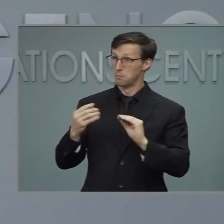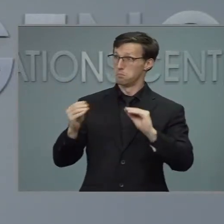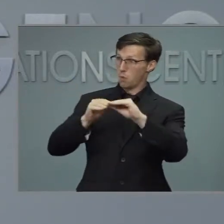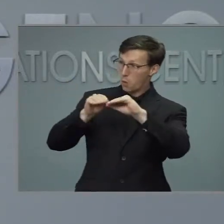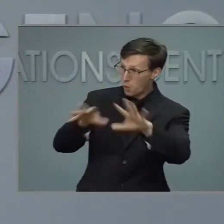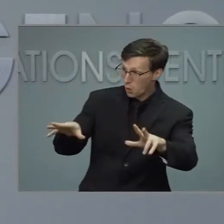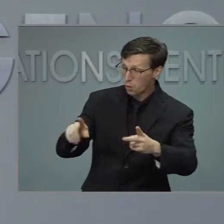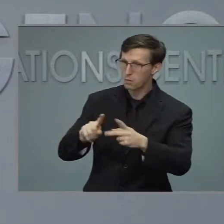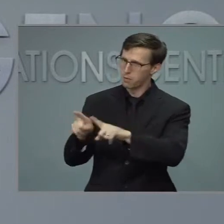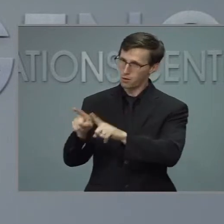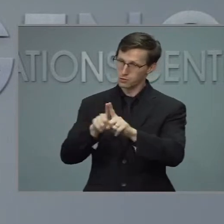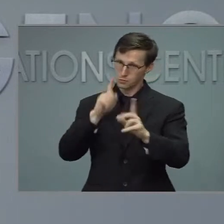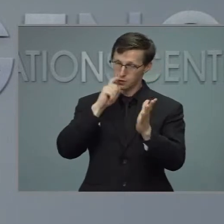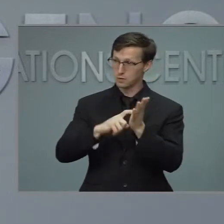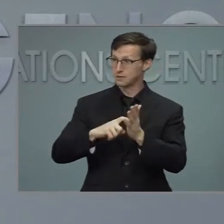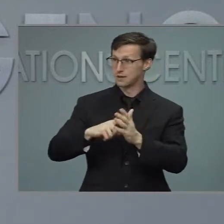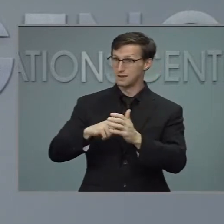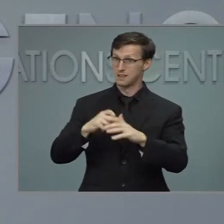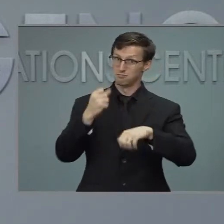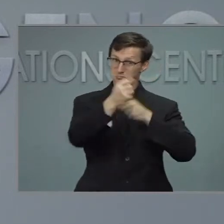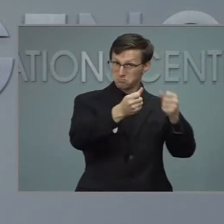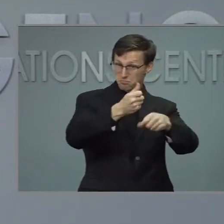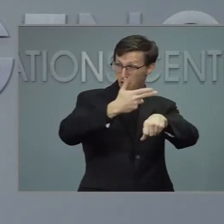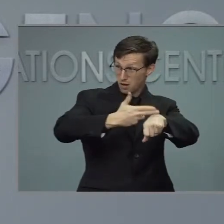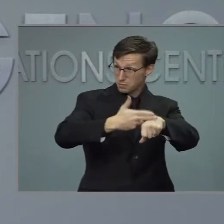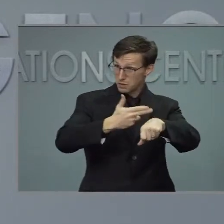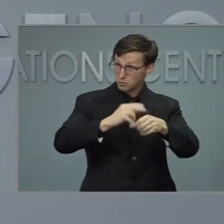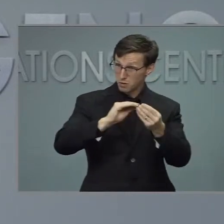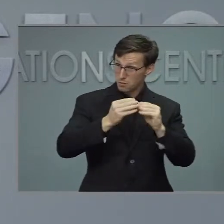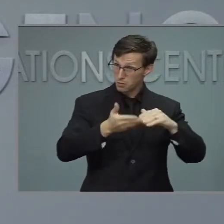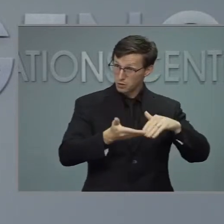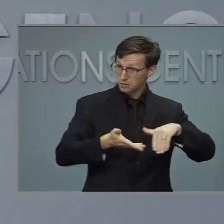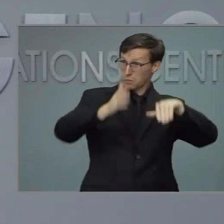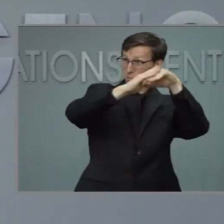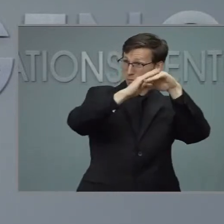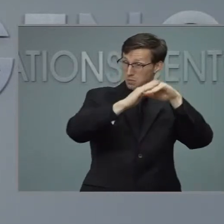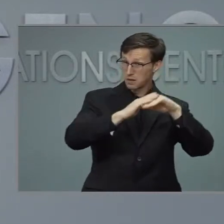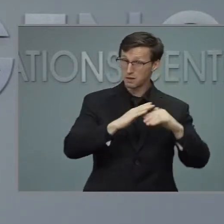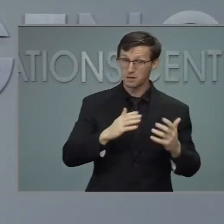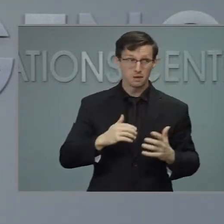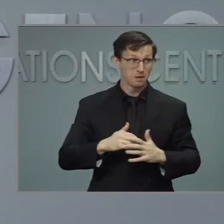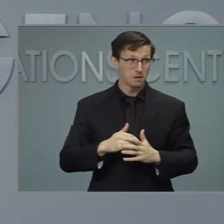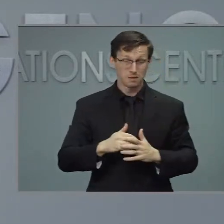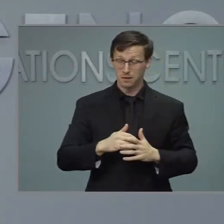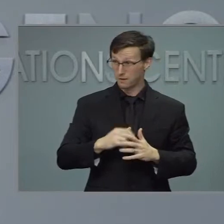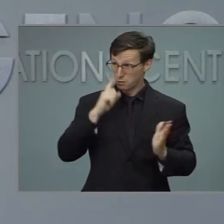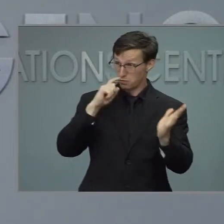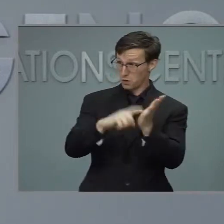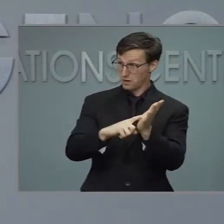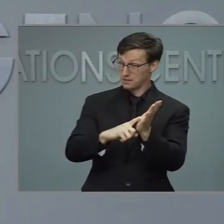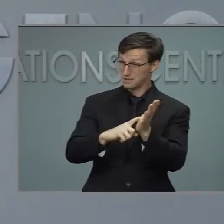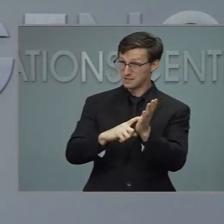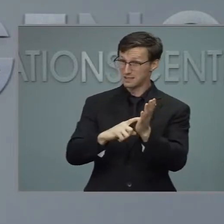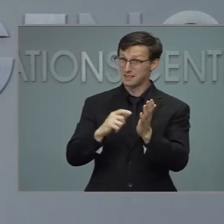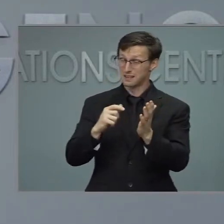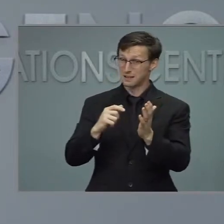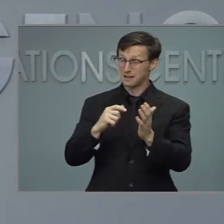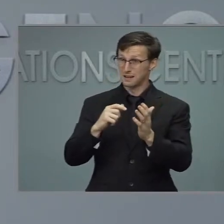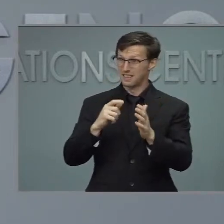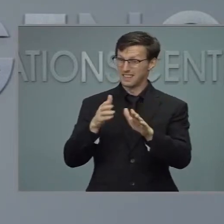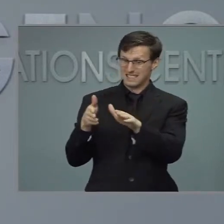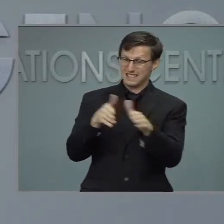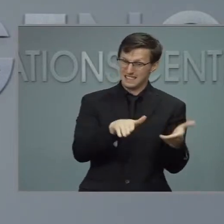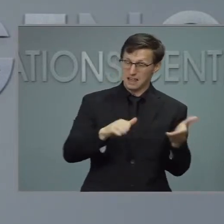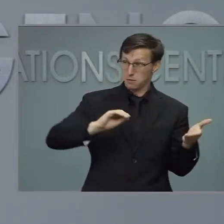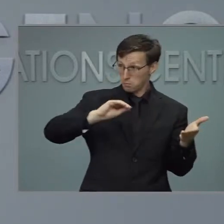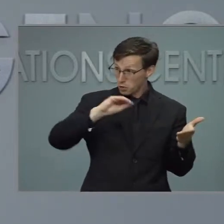in hospitalizations. Is there any lowering in mortality from this? I've heard mixed things